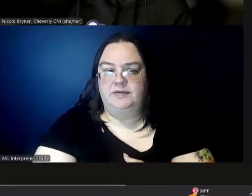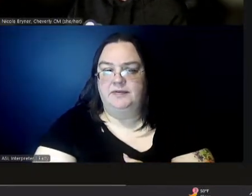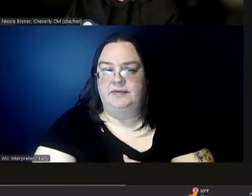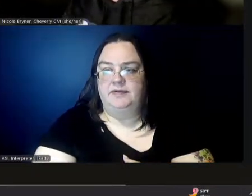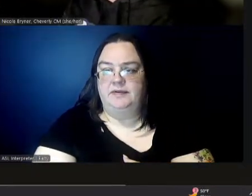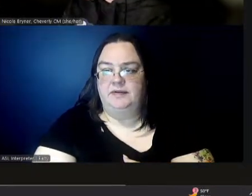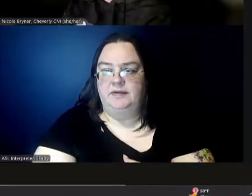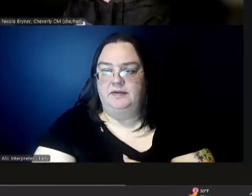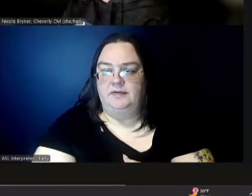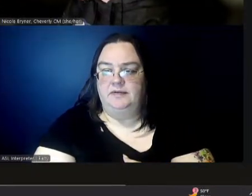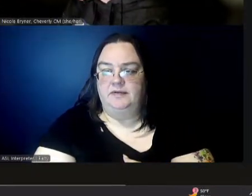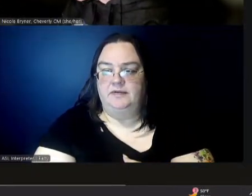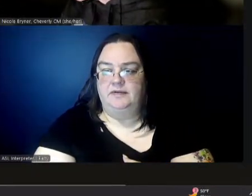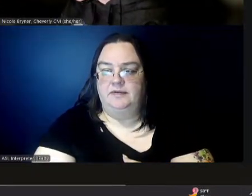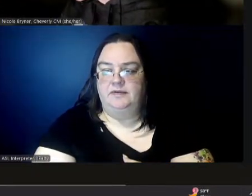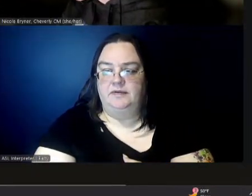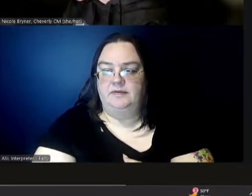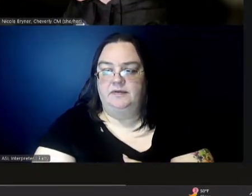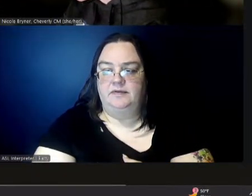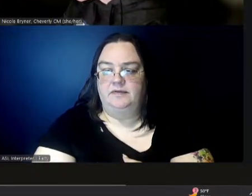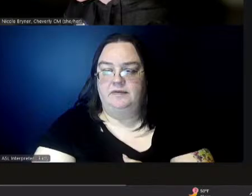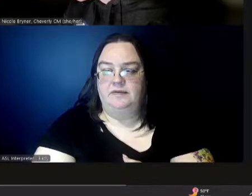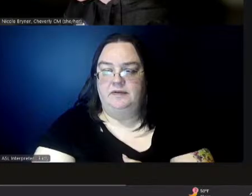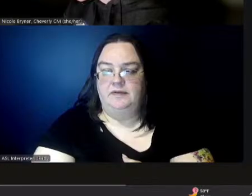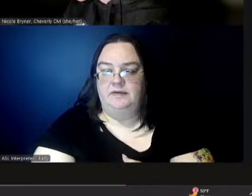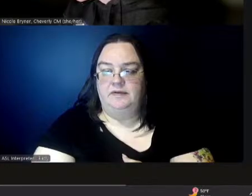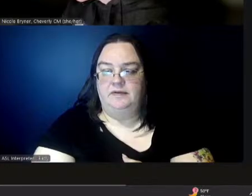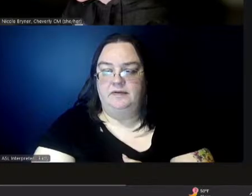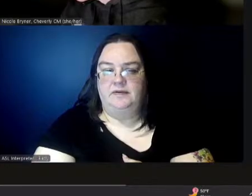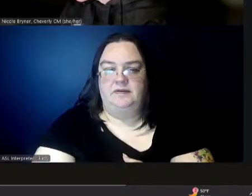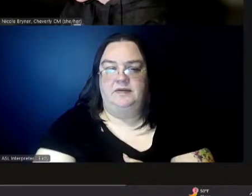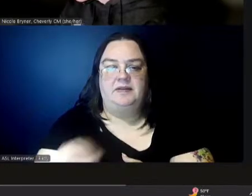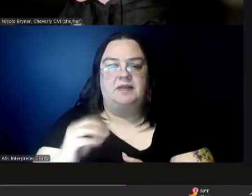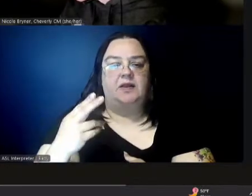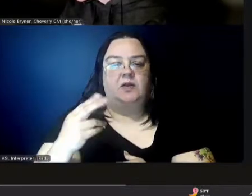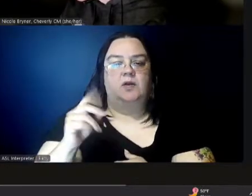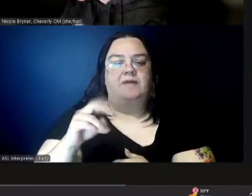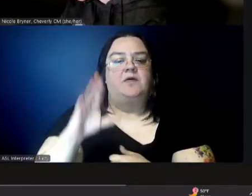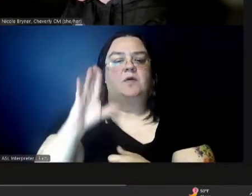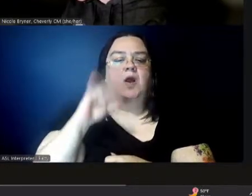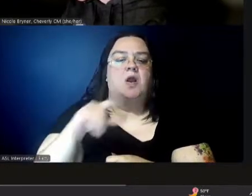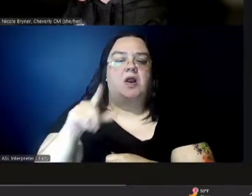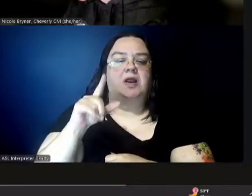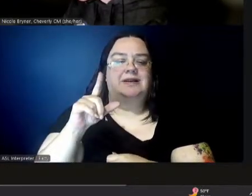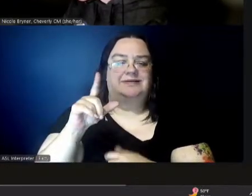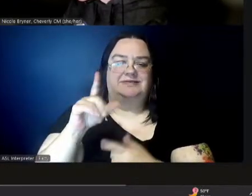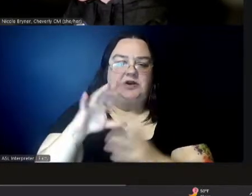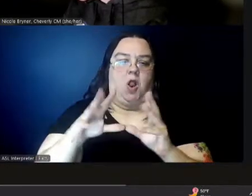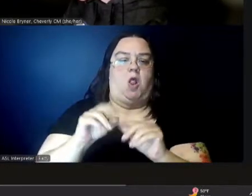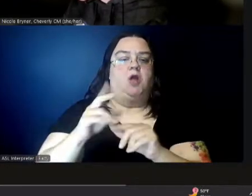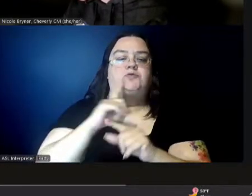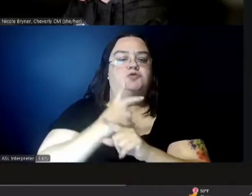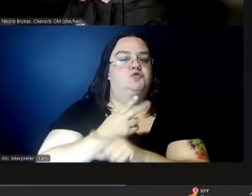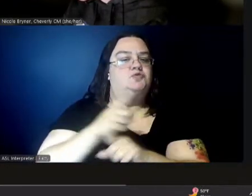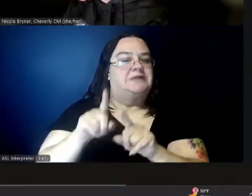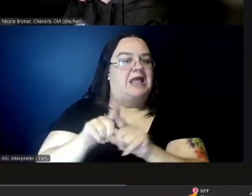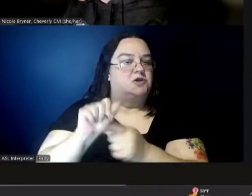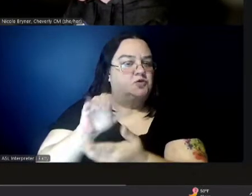we understand is no longer being used as a school, and it's kind of vacant now with its